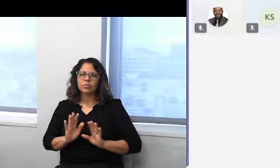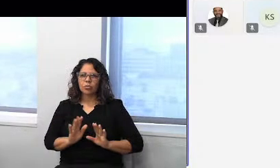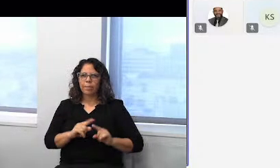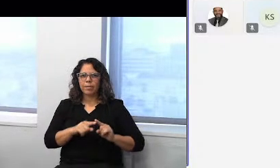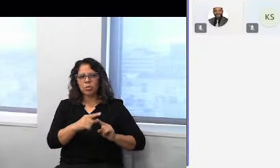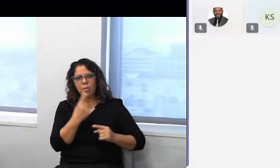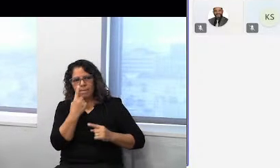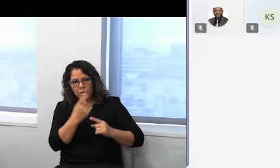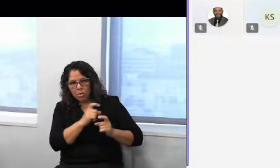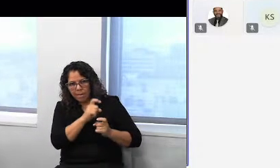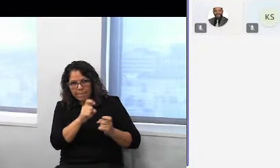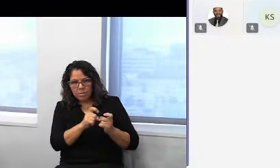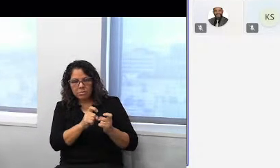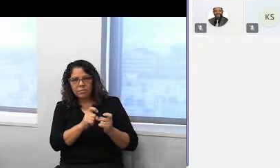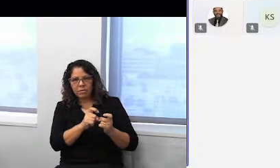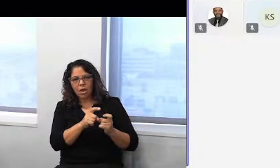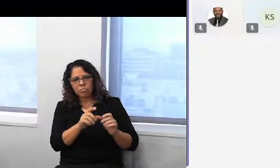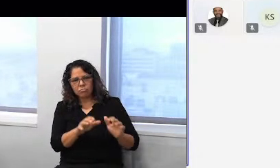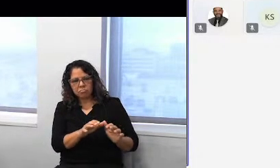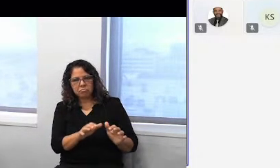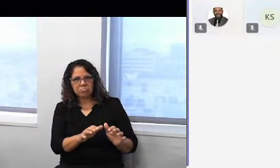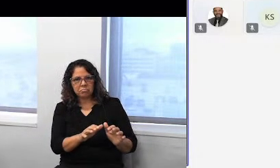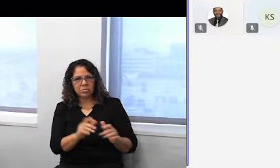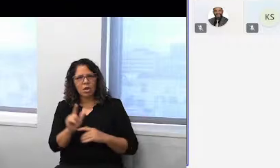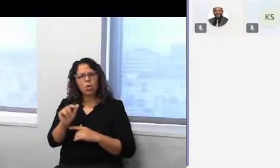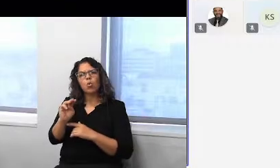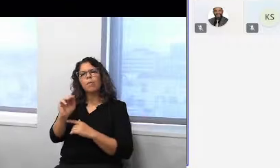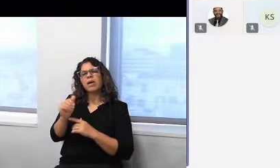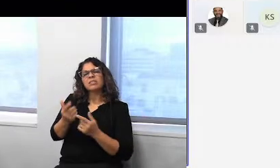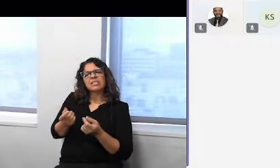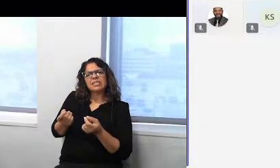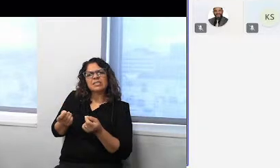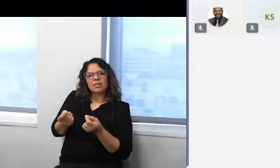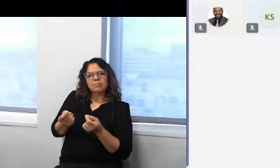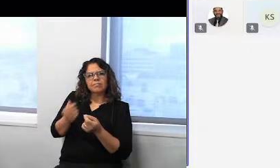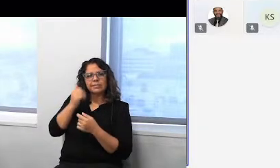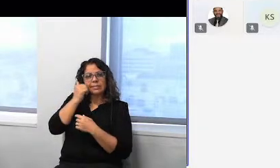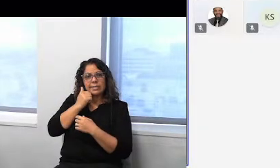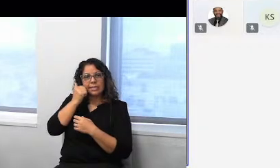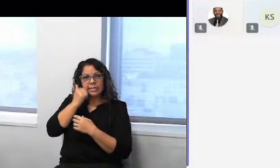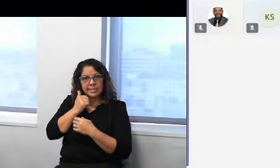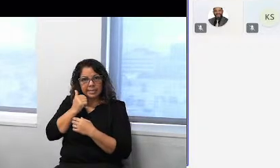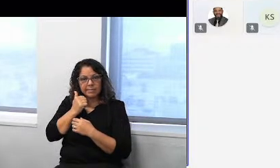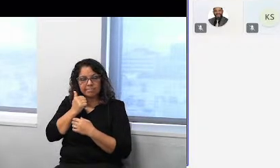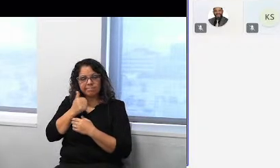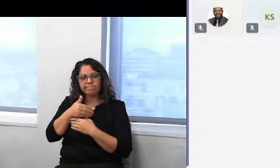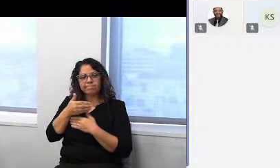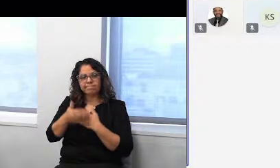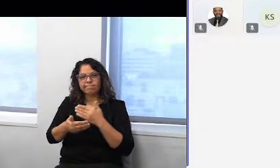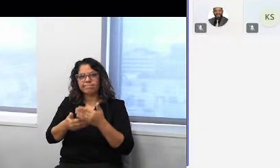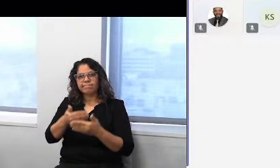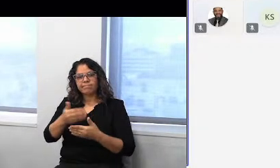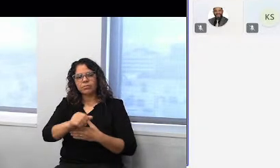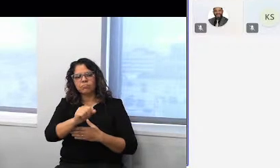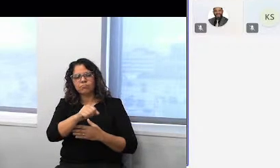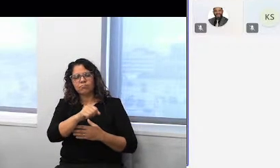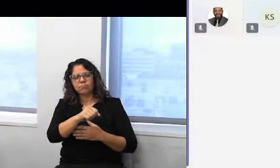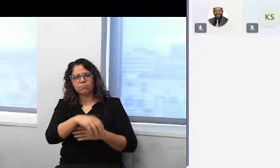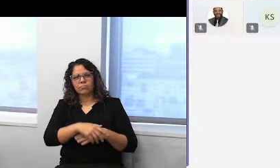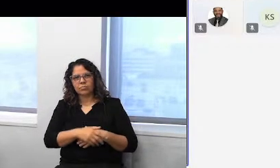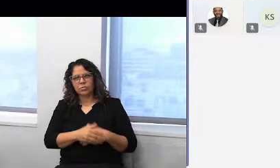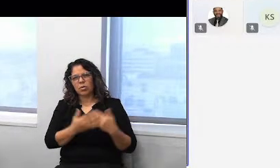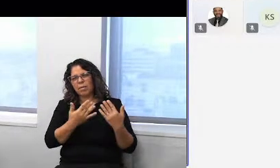doing, that's what we do every single day throughout the process. So that hopefully that answers your question. And